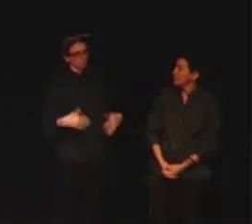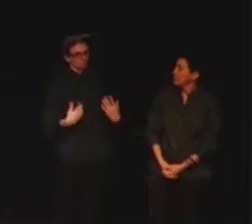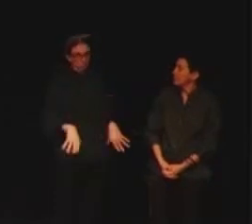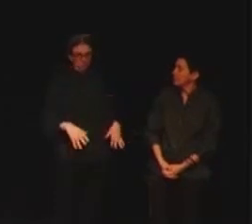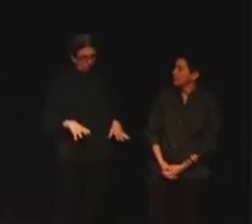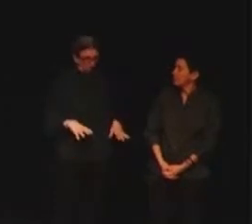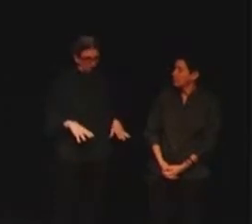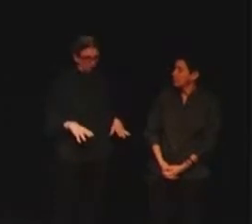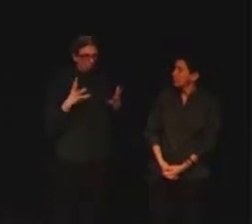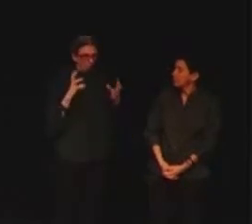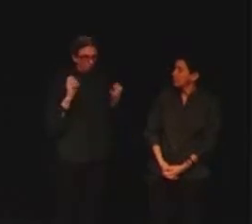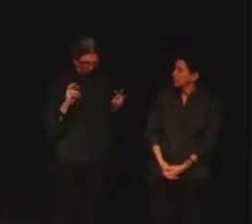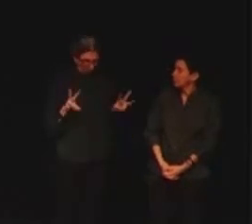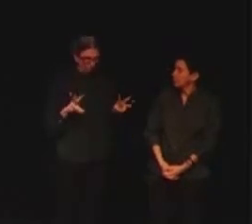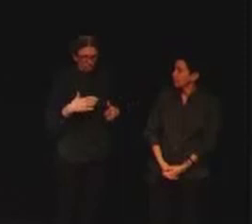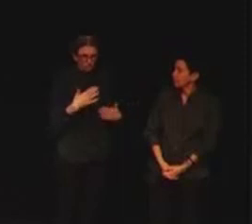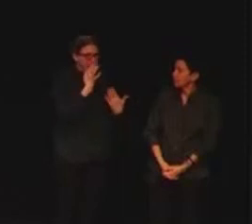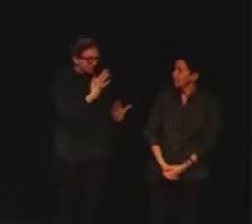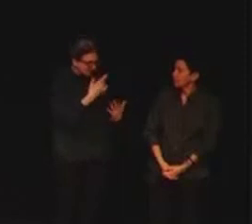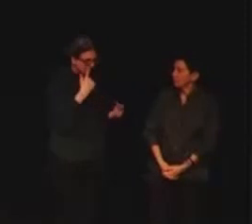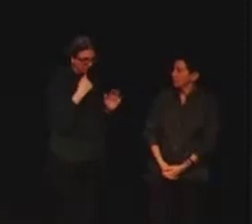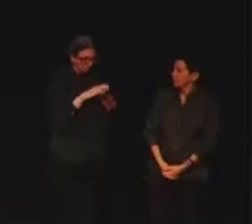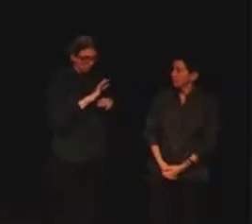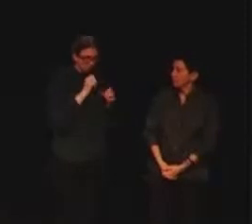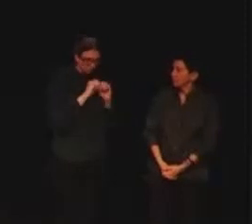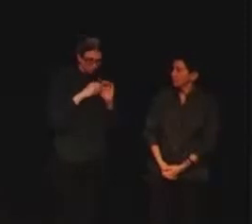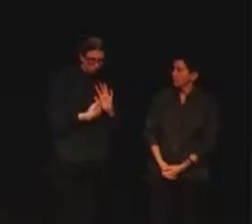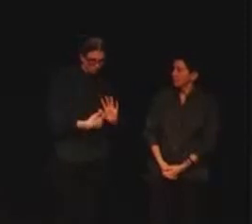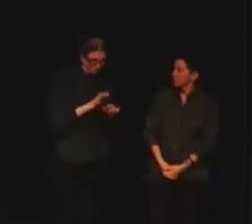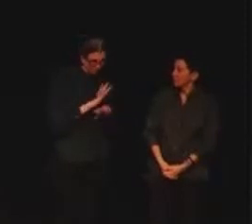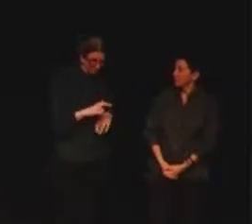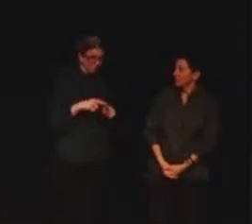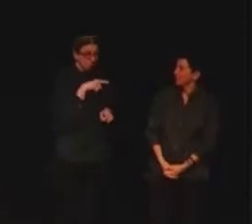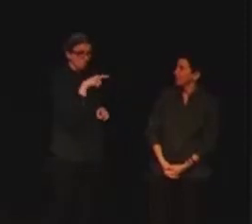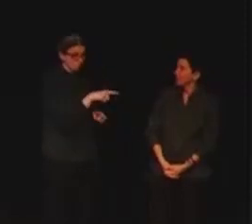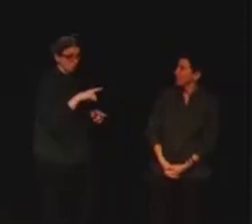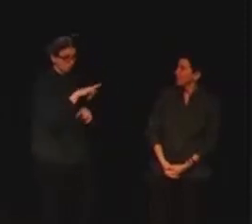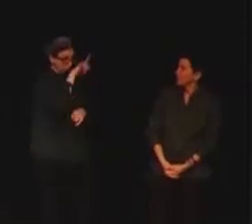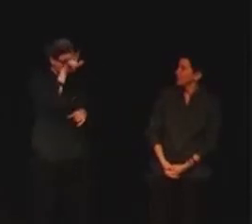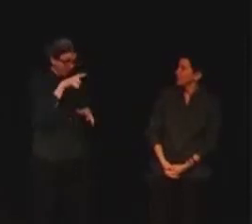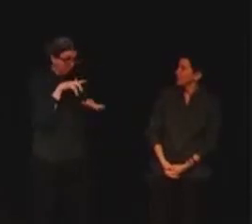So thank you for that. Also, you have much more productive layovers than I do.